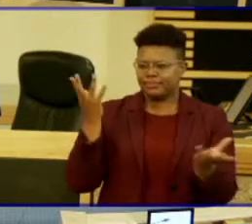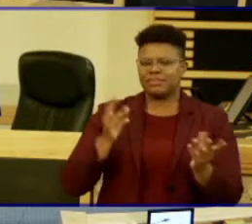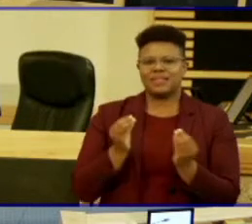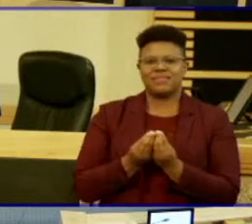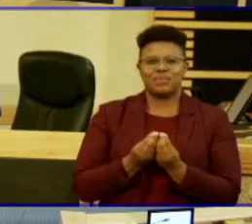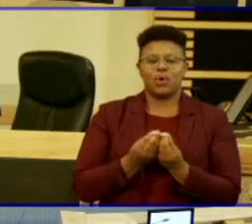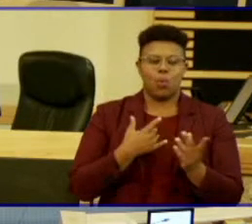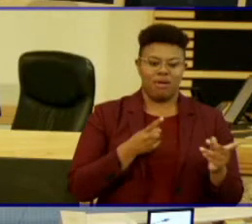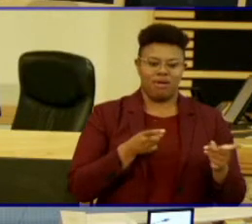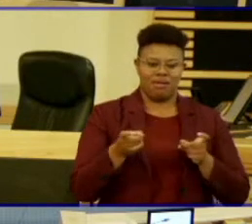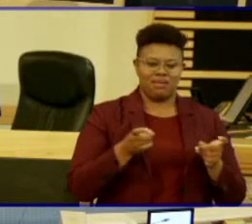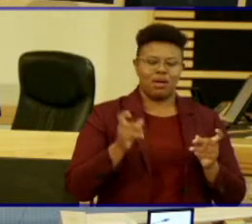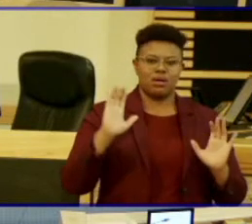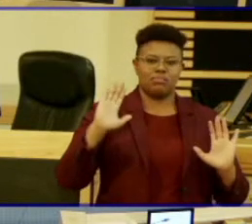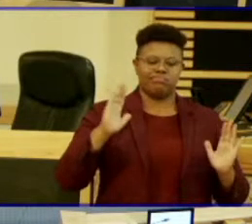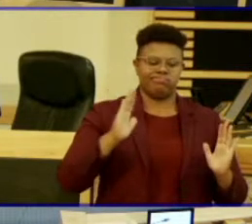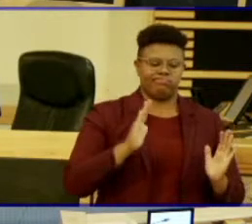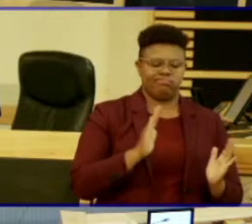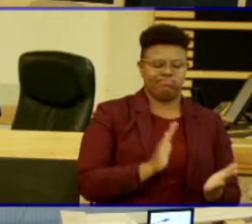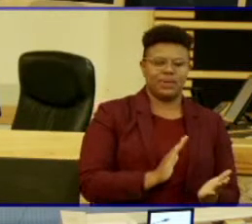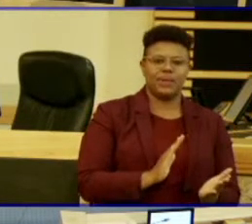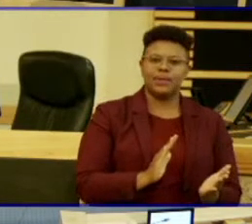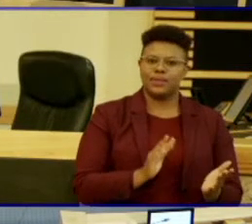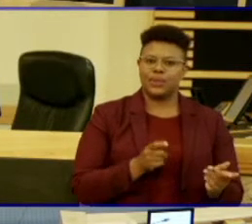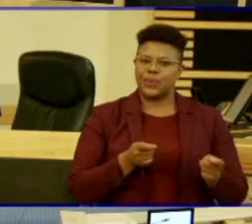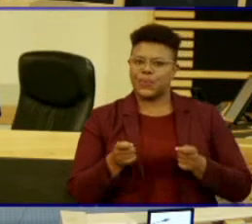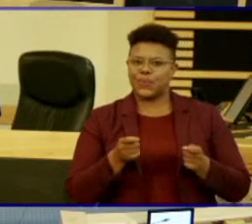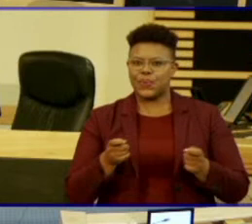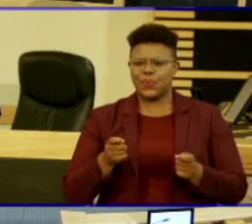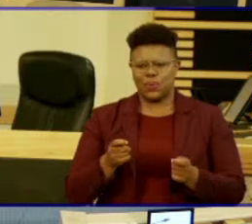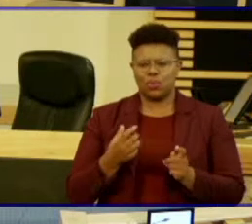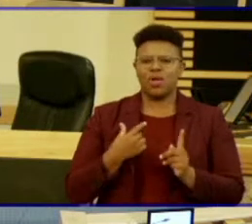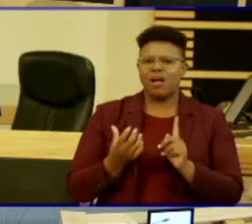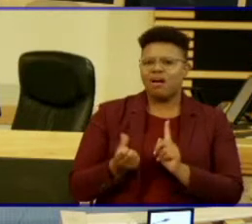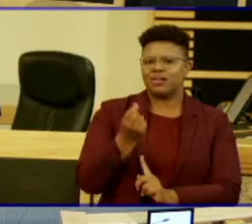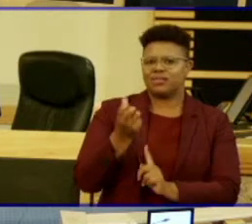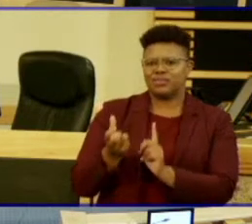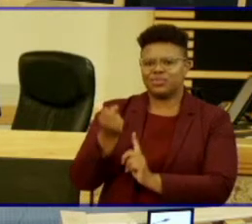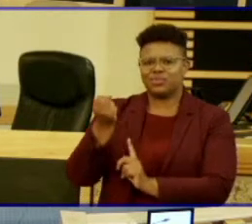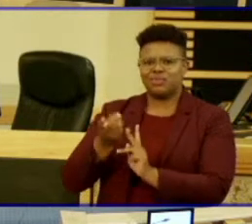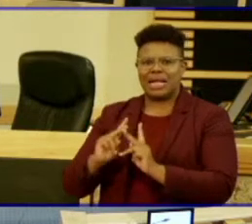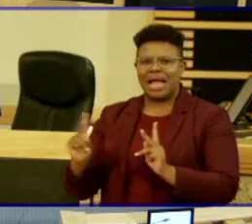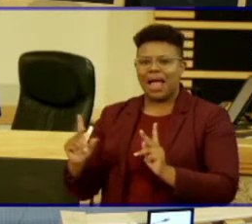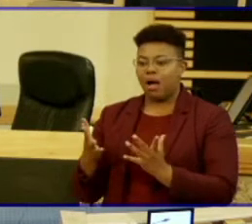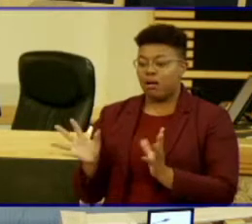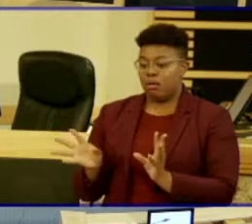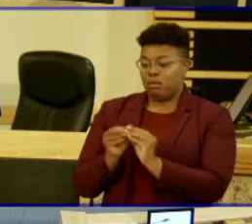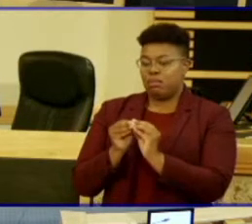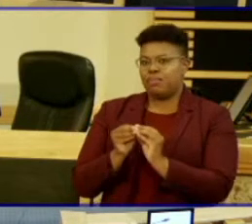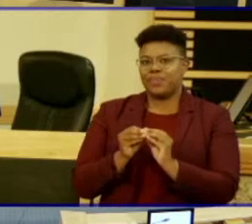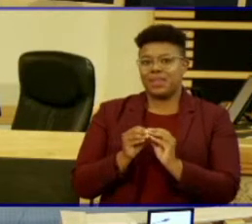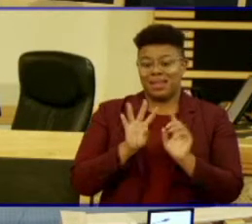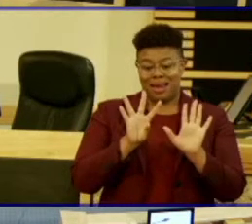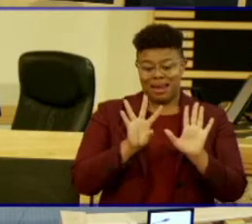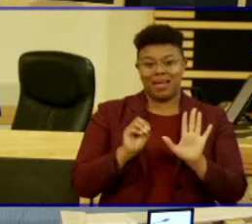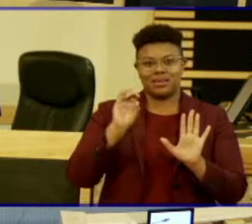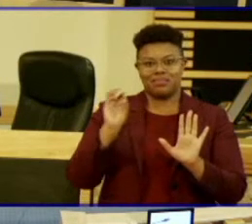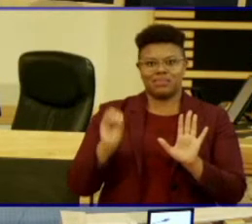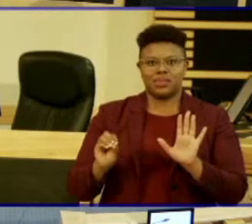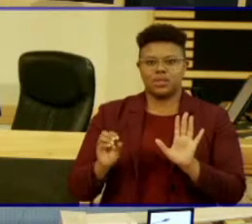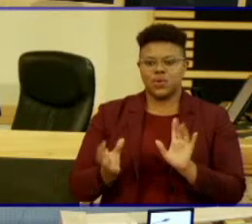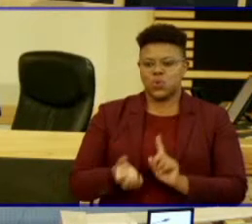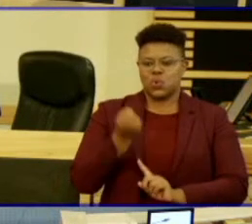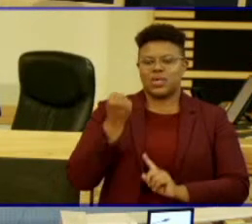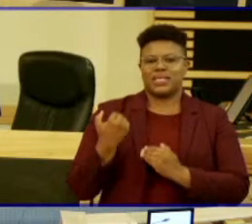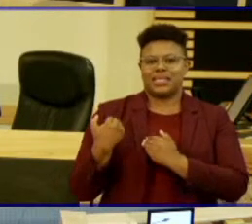have managed to decrease the burden of the virus and achieved a recovery rate of over 90%. You are